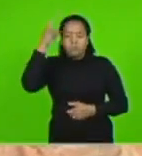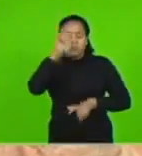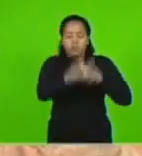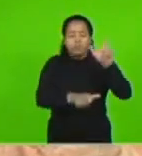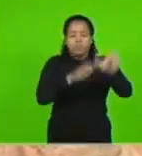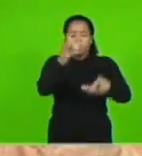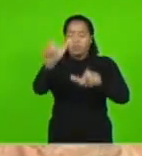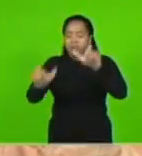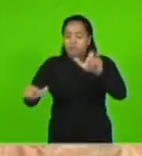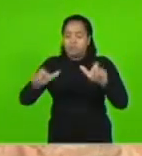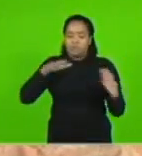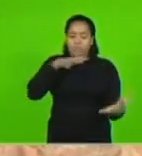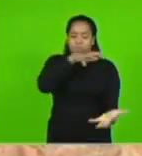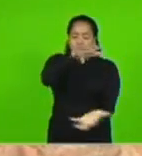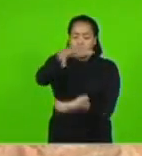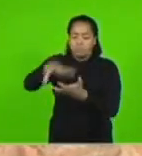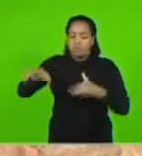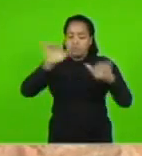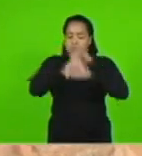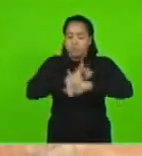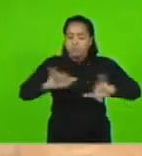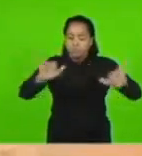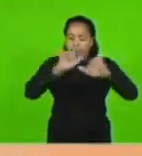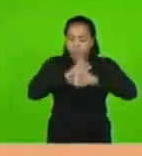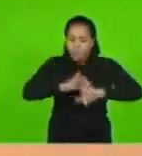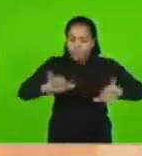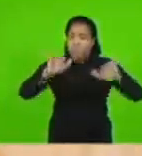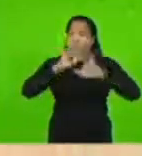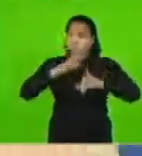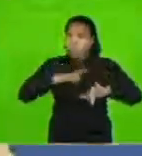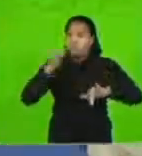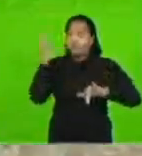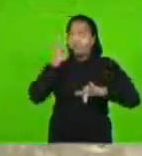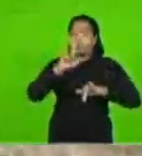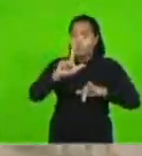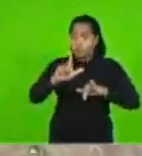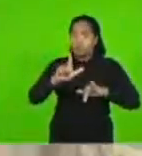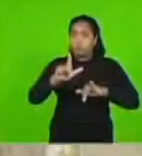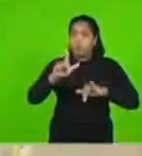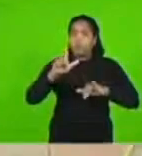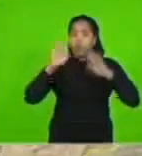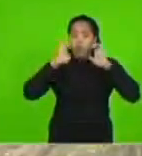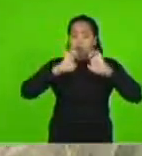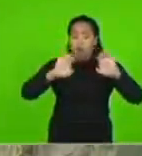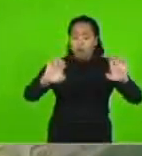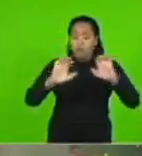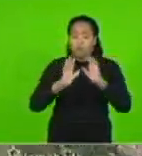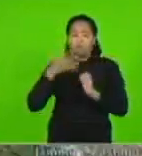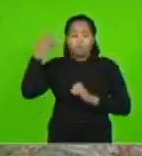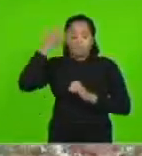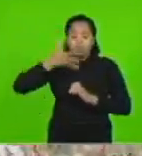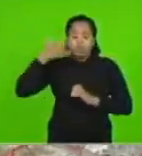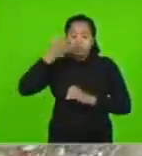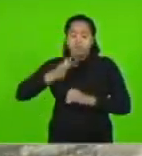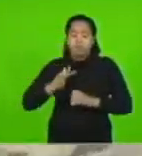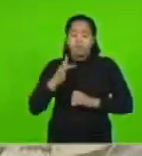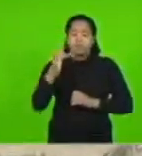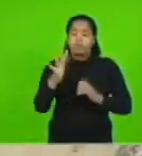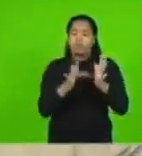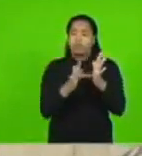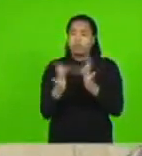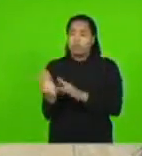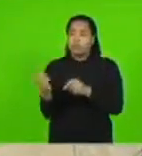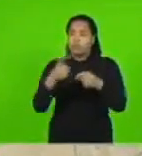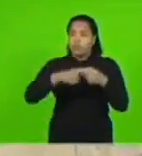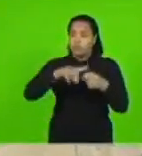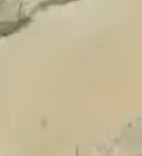People from parts of all over the world have been converted